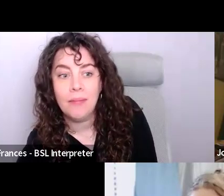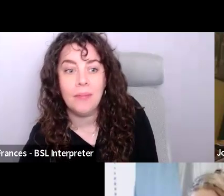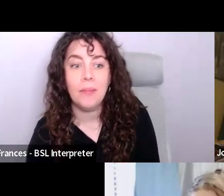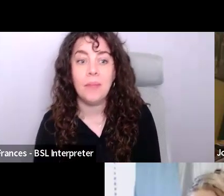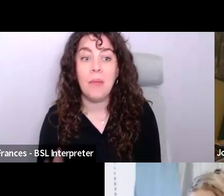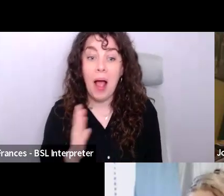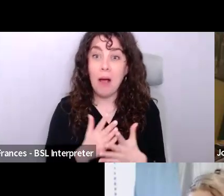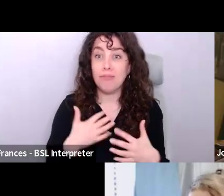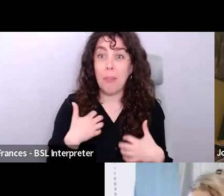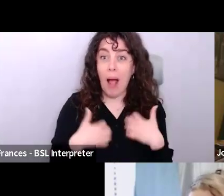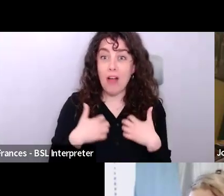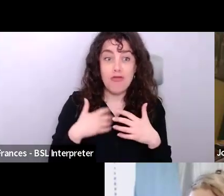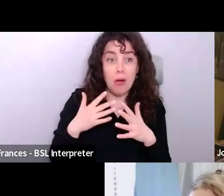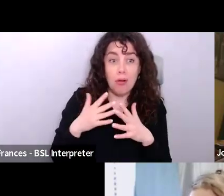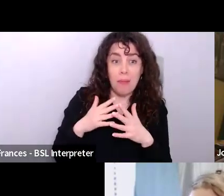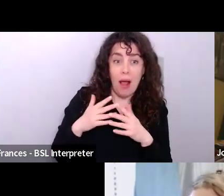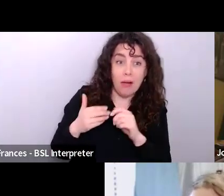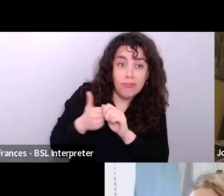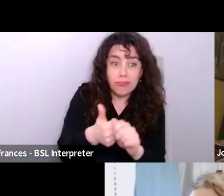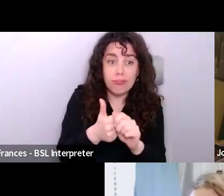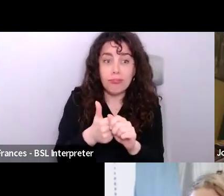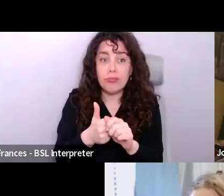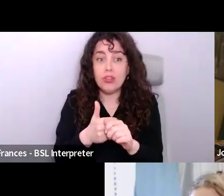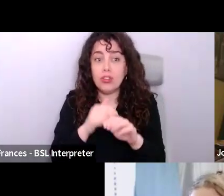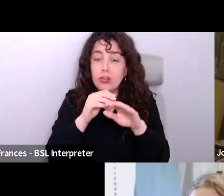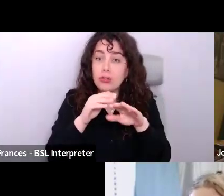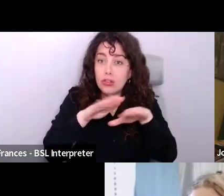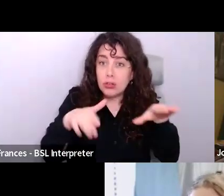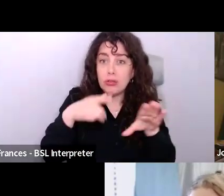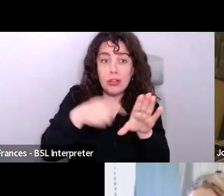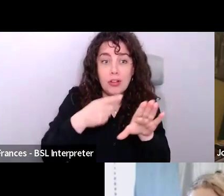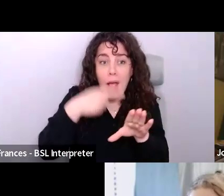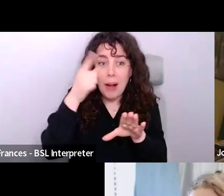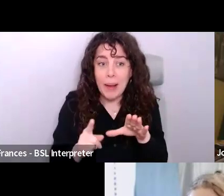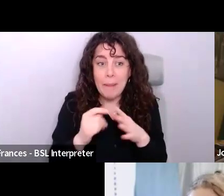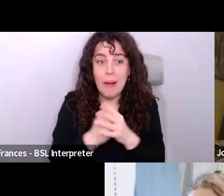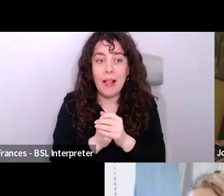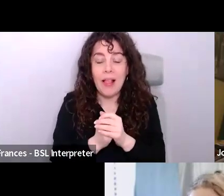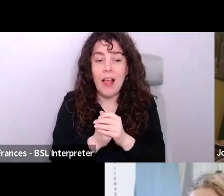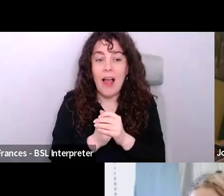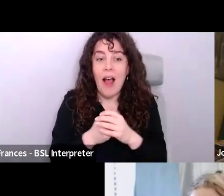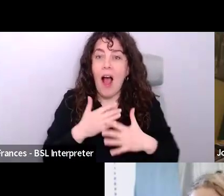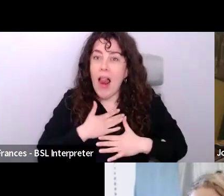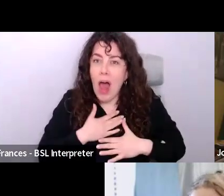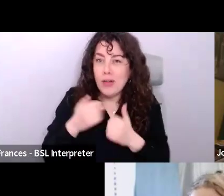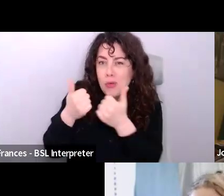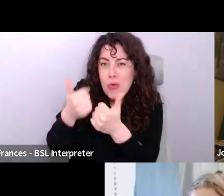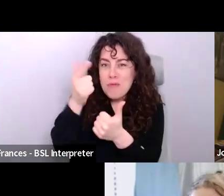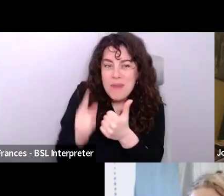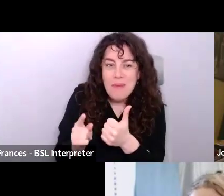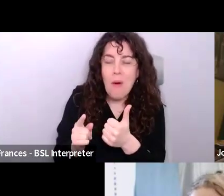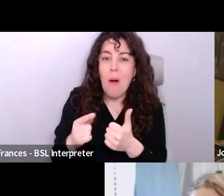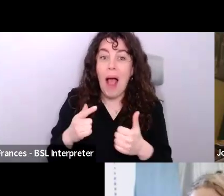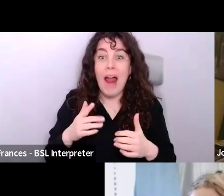young people within practice and policy. I'm a fan of good people and I love giraffes, so that's just a bit of